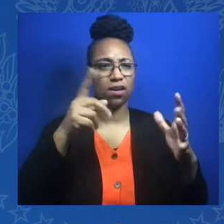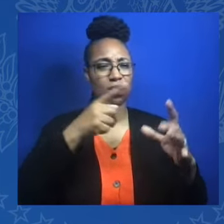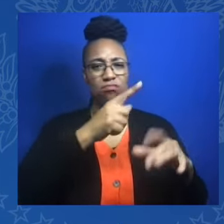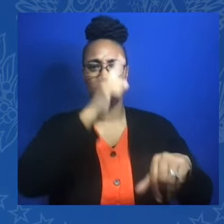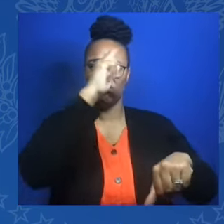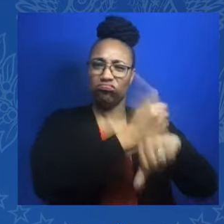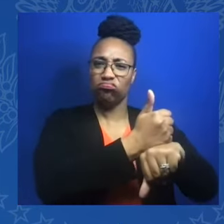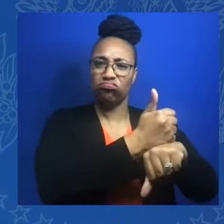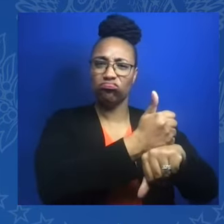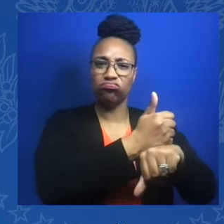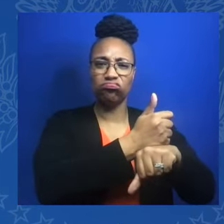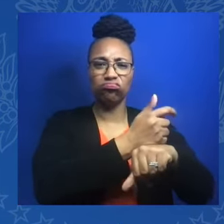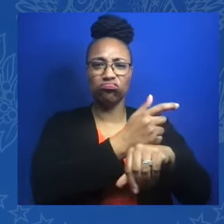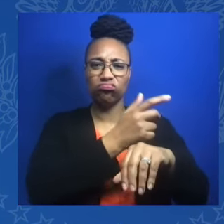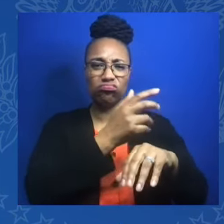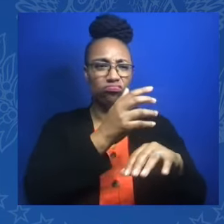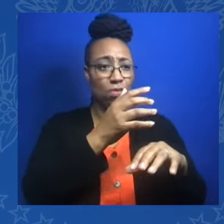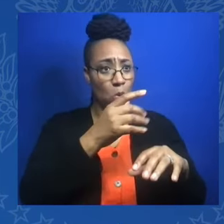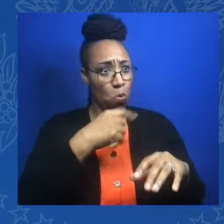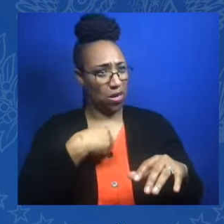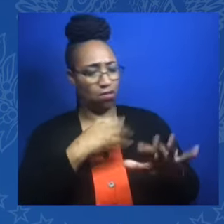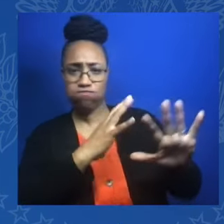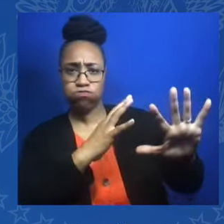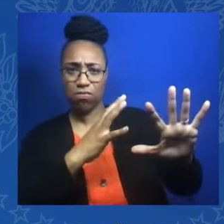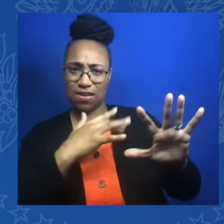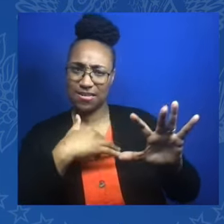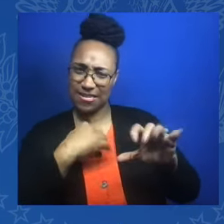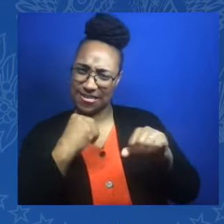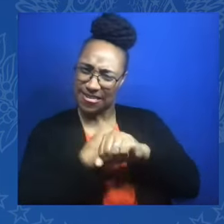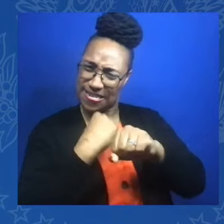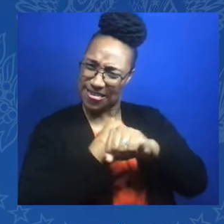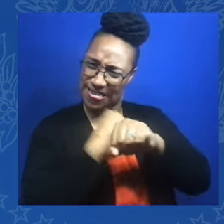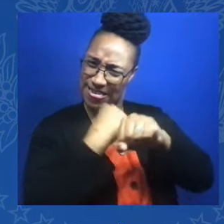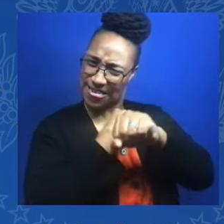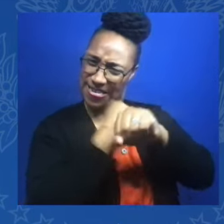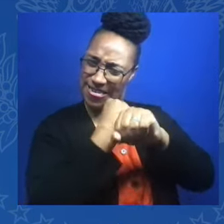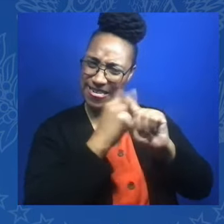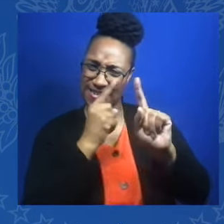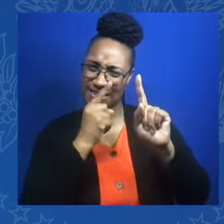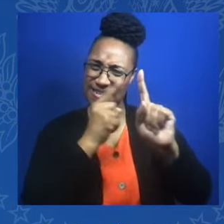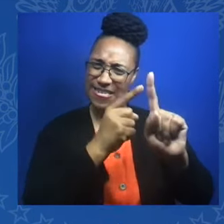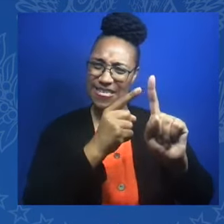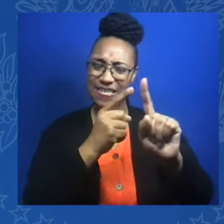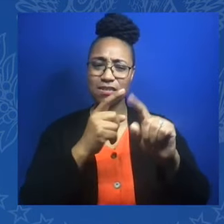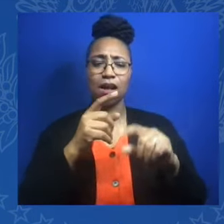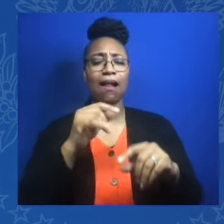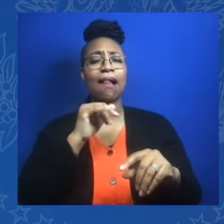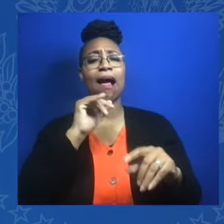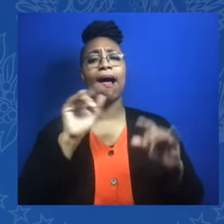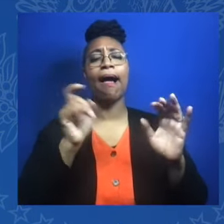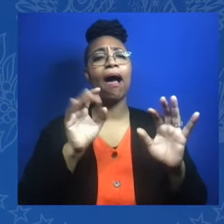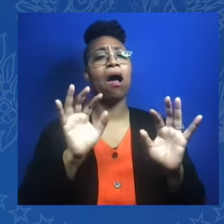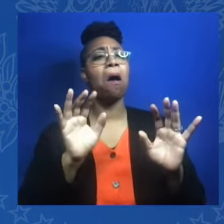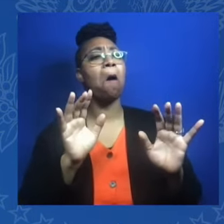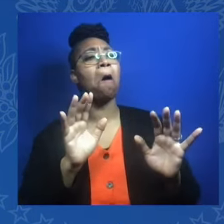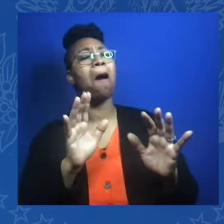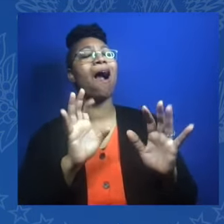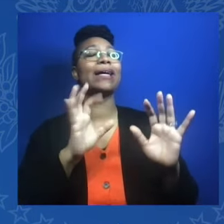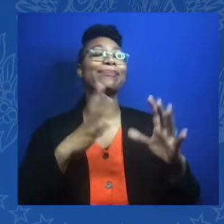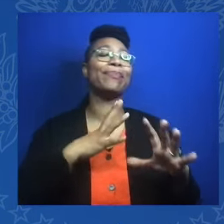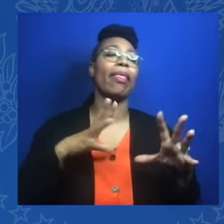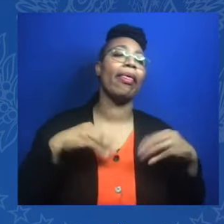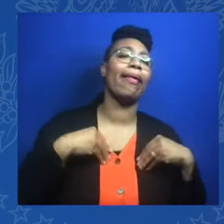and shape our character. Canada got the two Michaels home, and we did it the right way. Not just